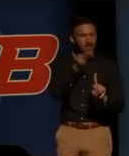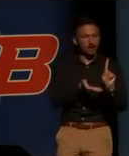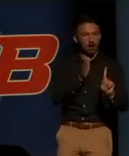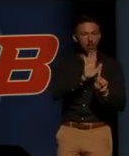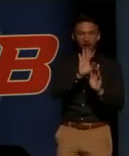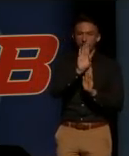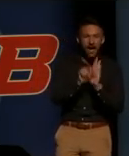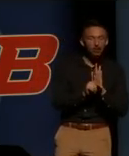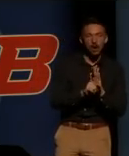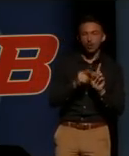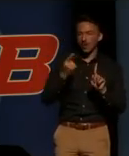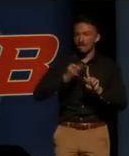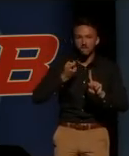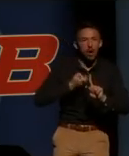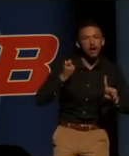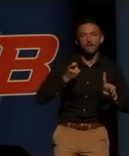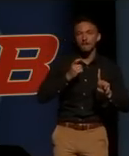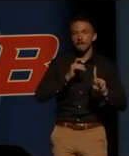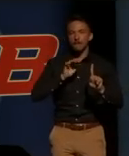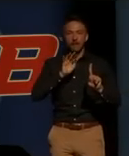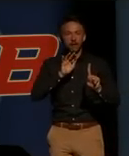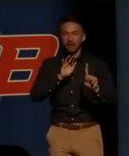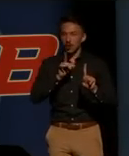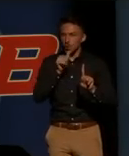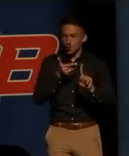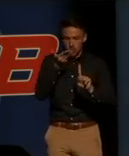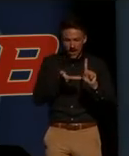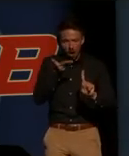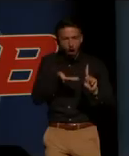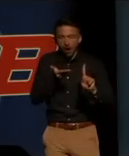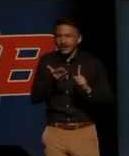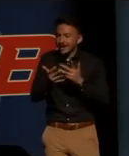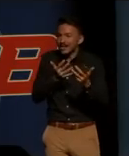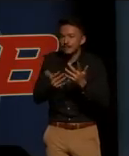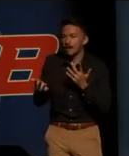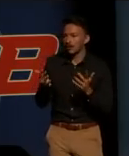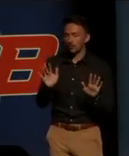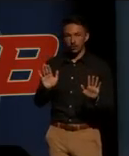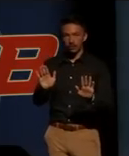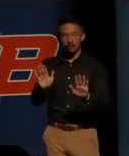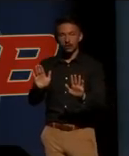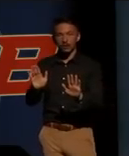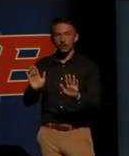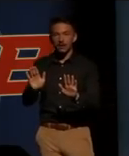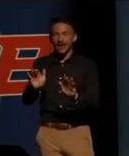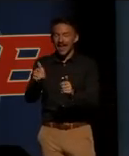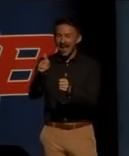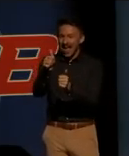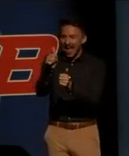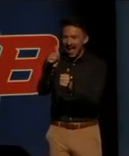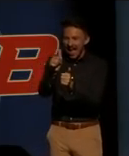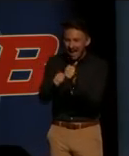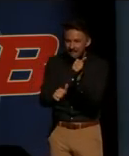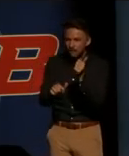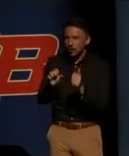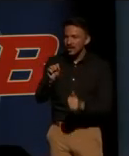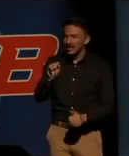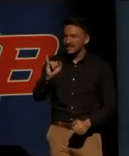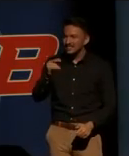from. And let me emphasize this, every single